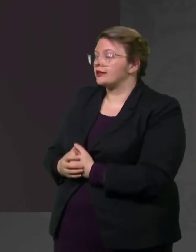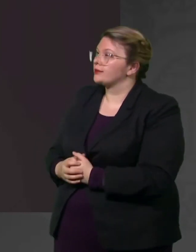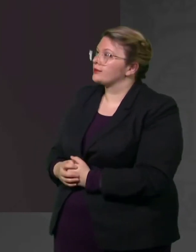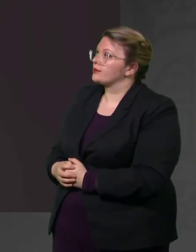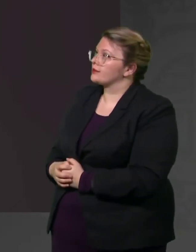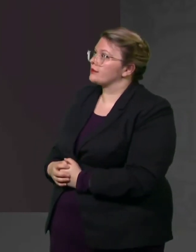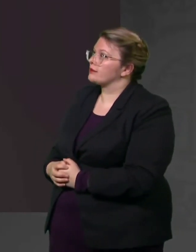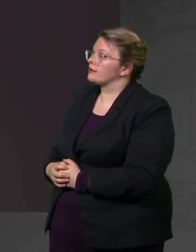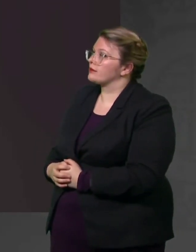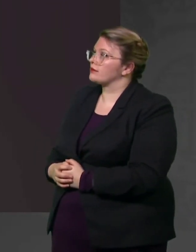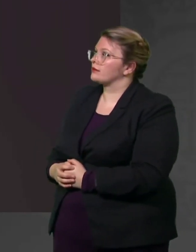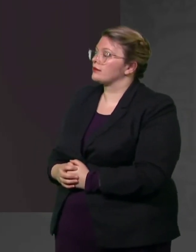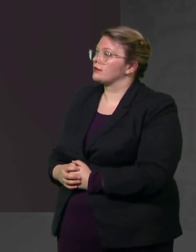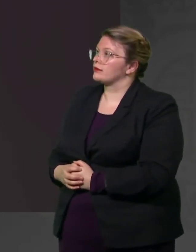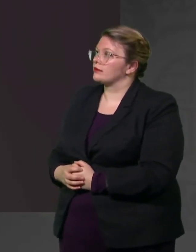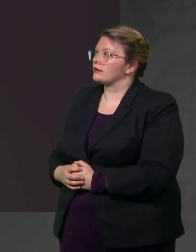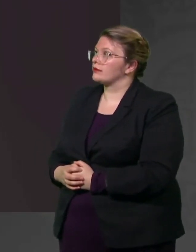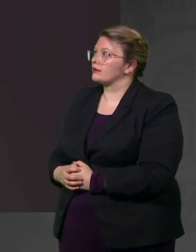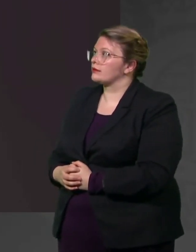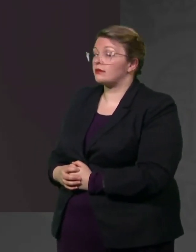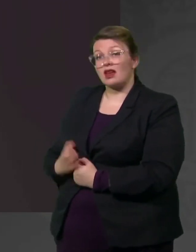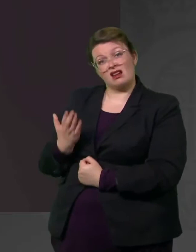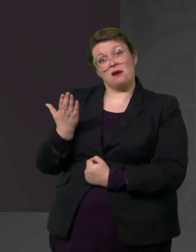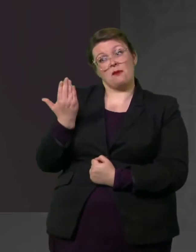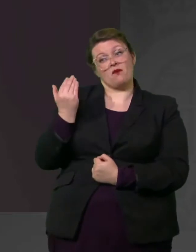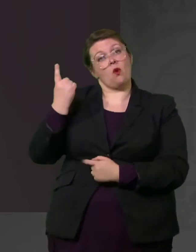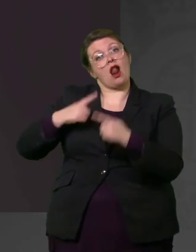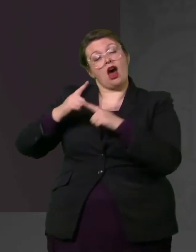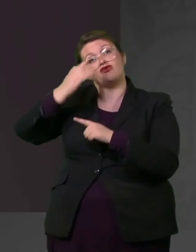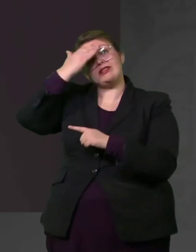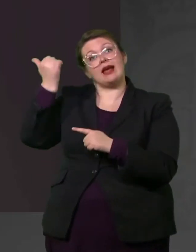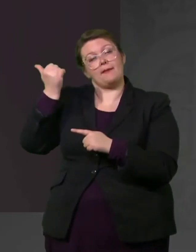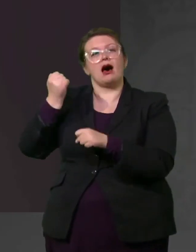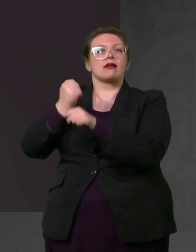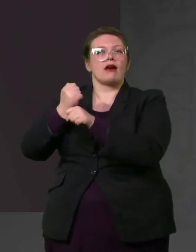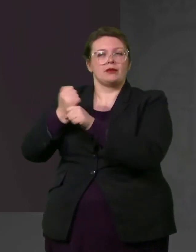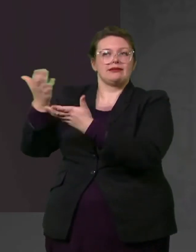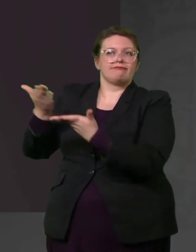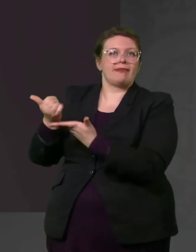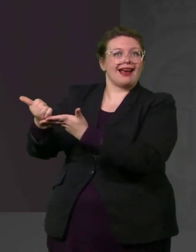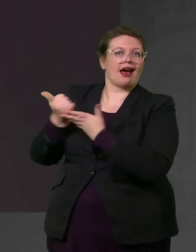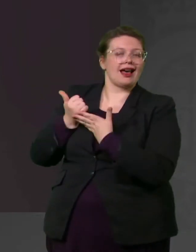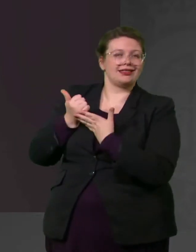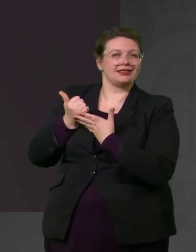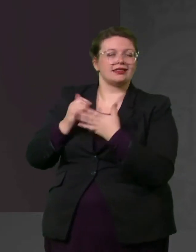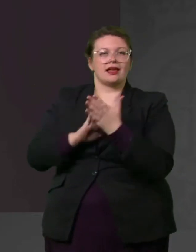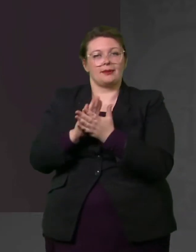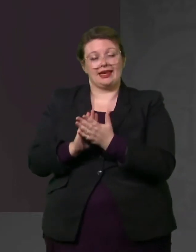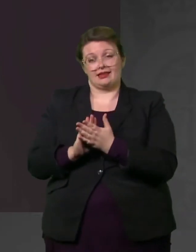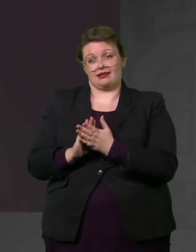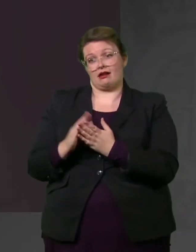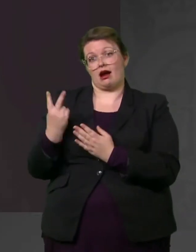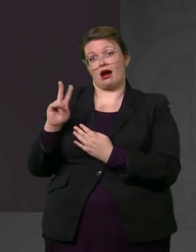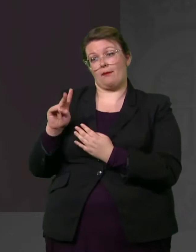relationships not to socially distance from each other? And what would stop support bubbles being extended to allow couples to see each other again without limits on